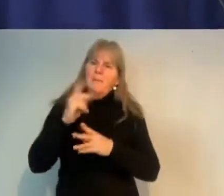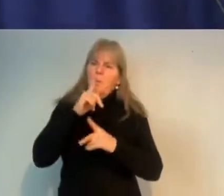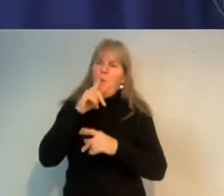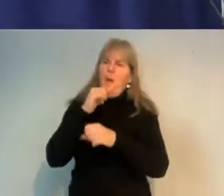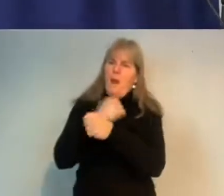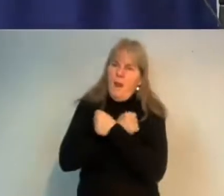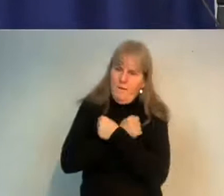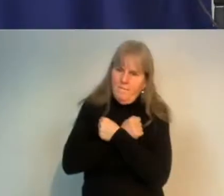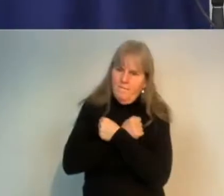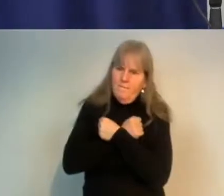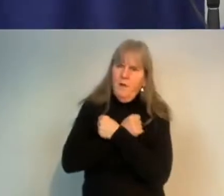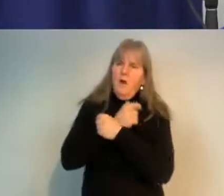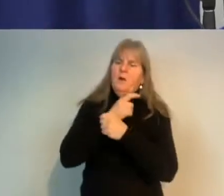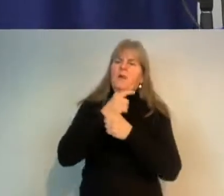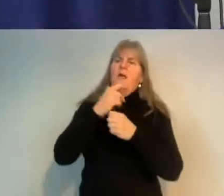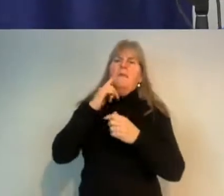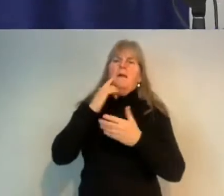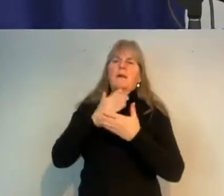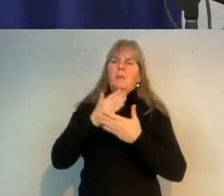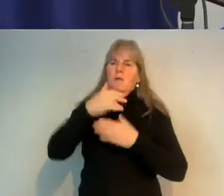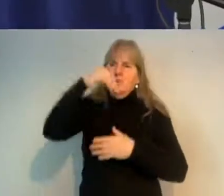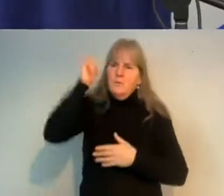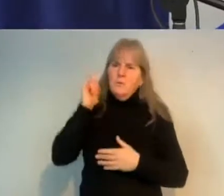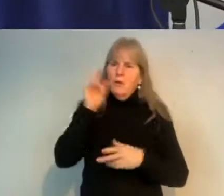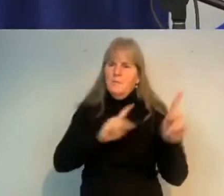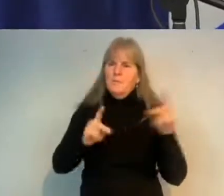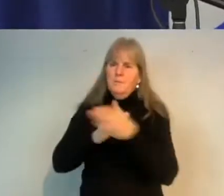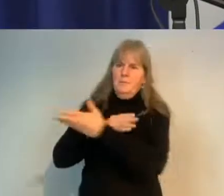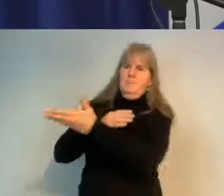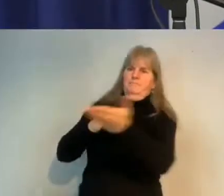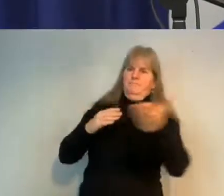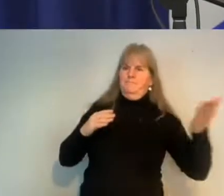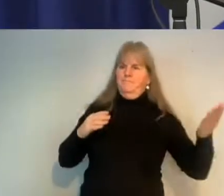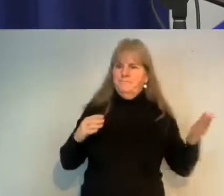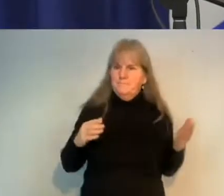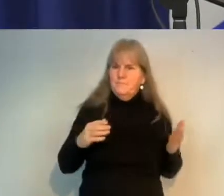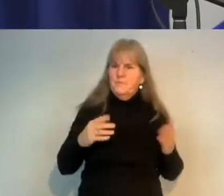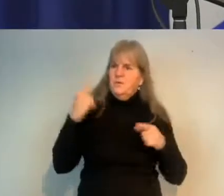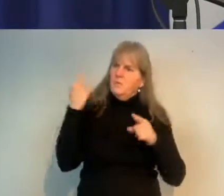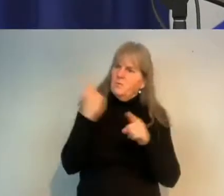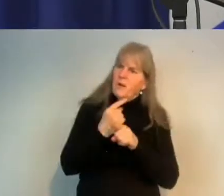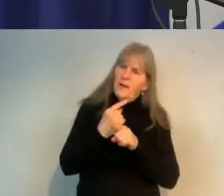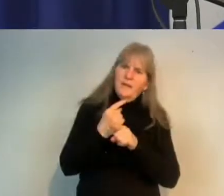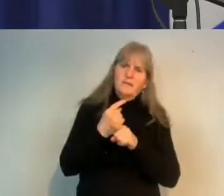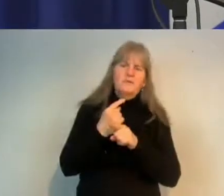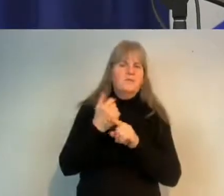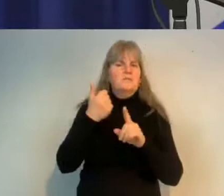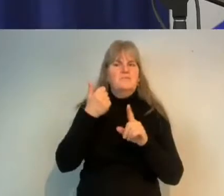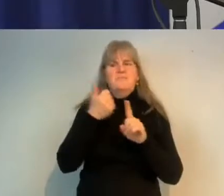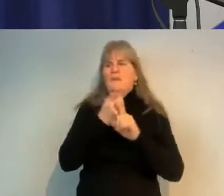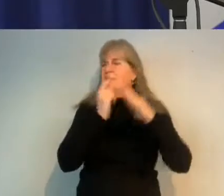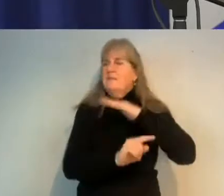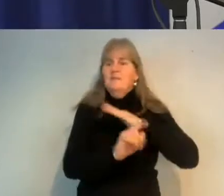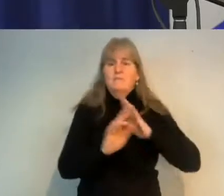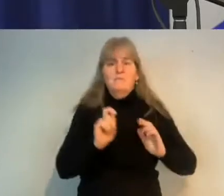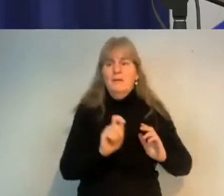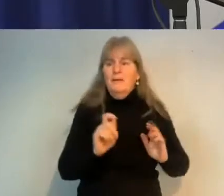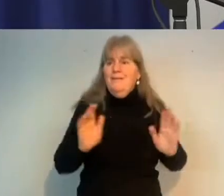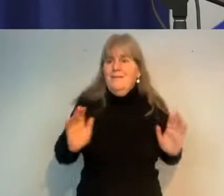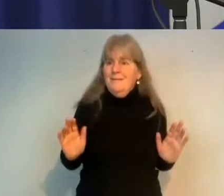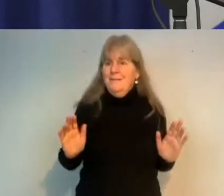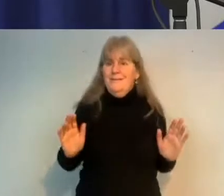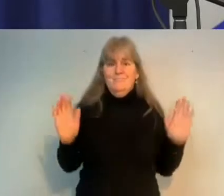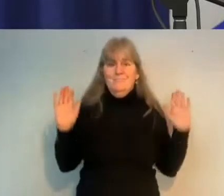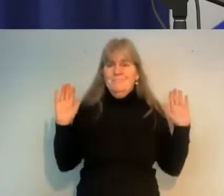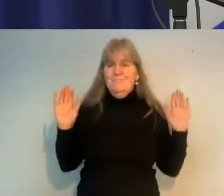the territory you love, and do the right thing and isolate. It's just not the time